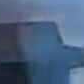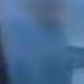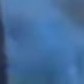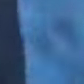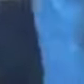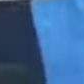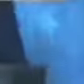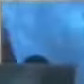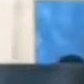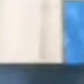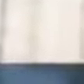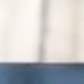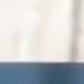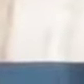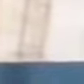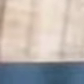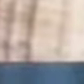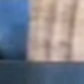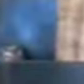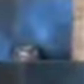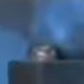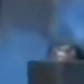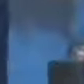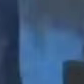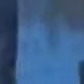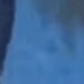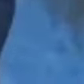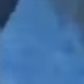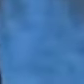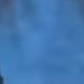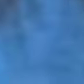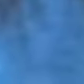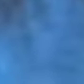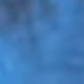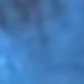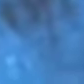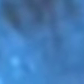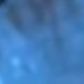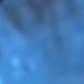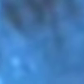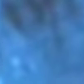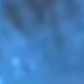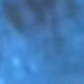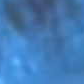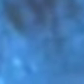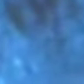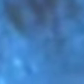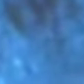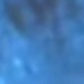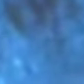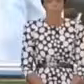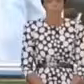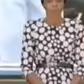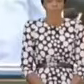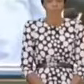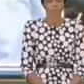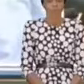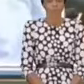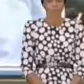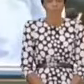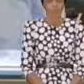altar unto me. The Lord was calling Jacob, and the Lord is calling you and I.